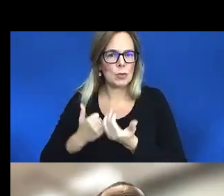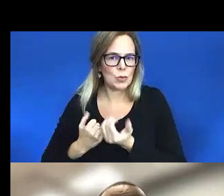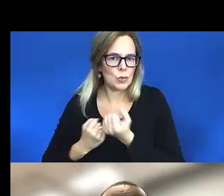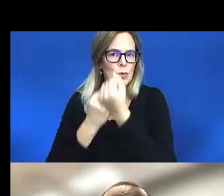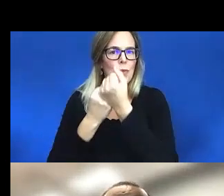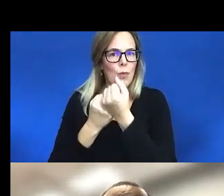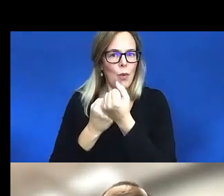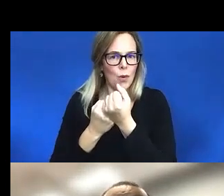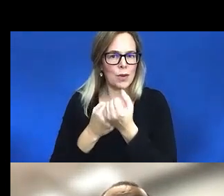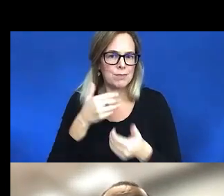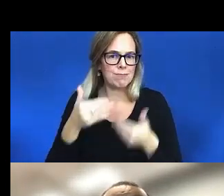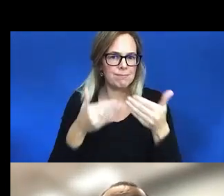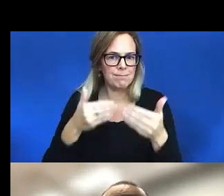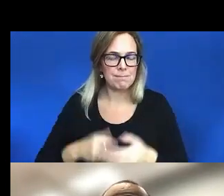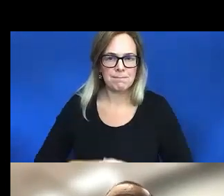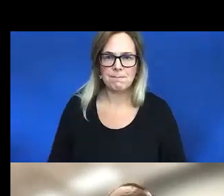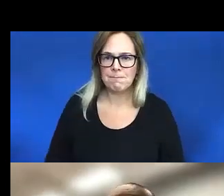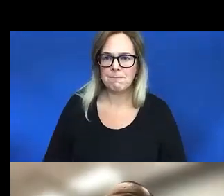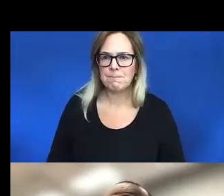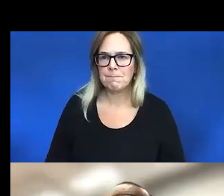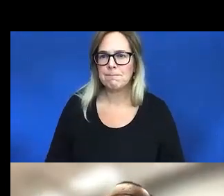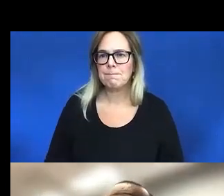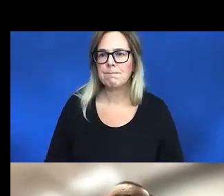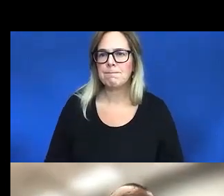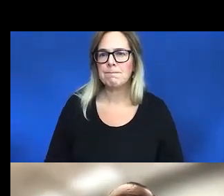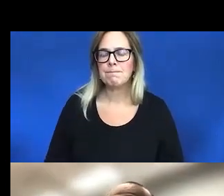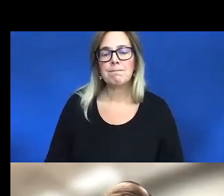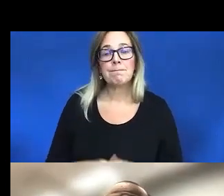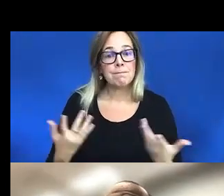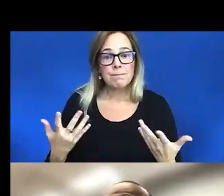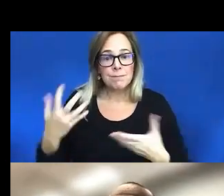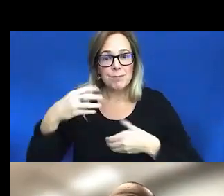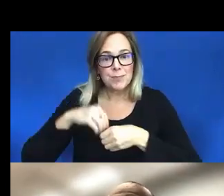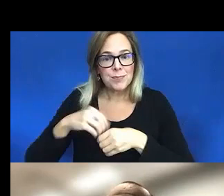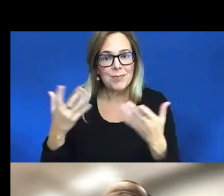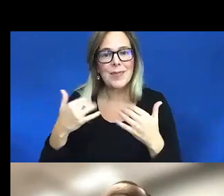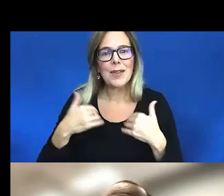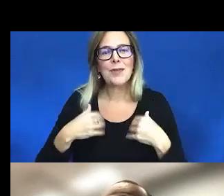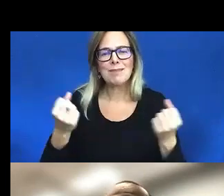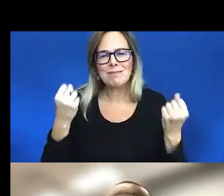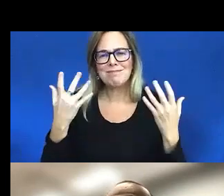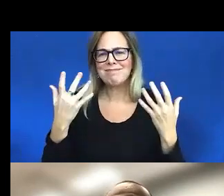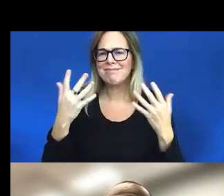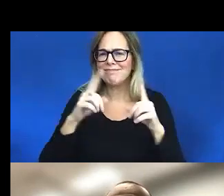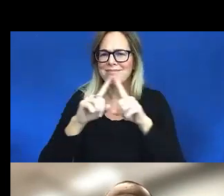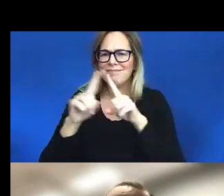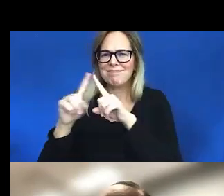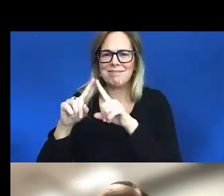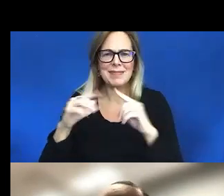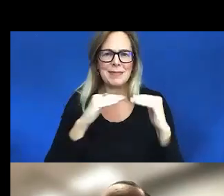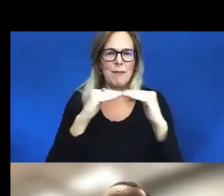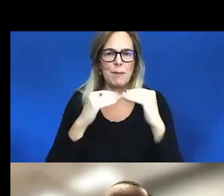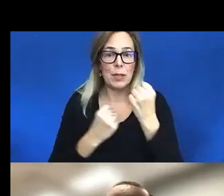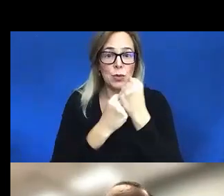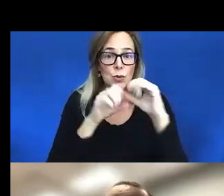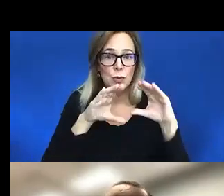Next slide, please. As a part of that, we have a significant number of peer support groups that are an integral part